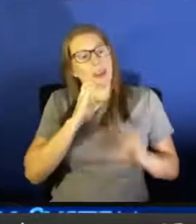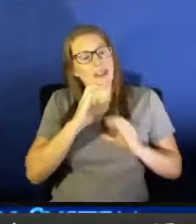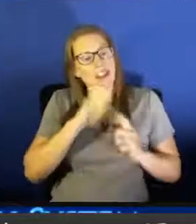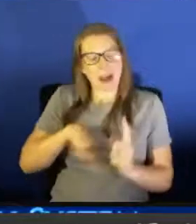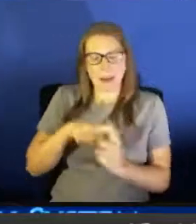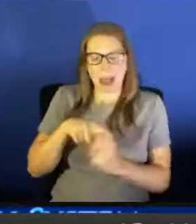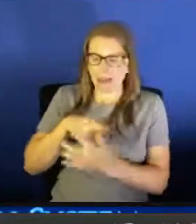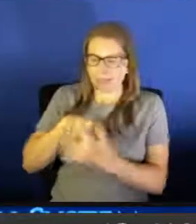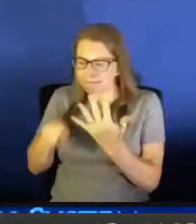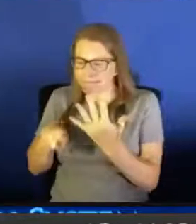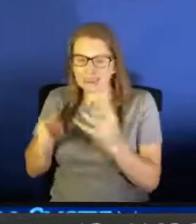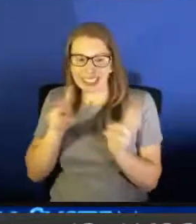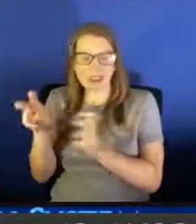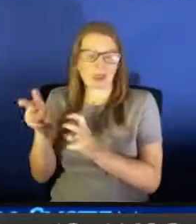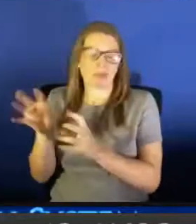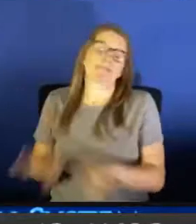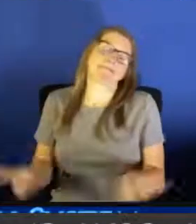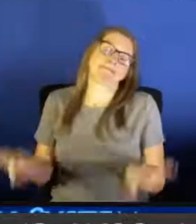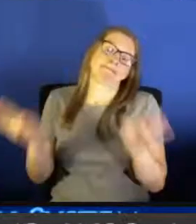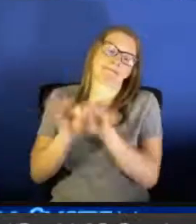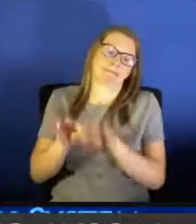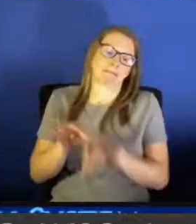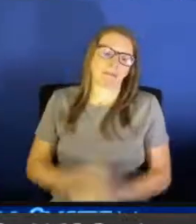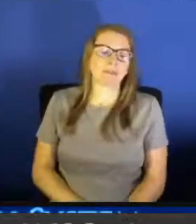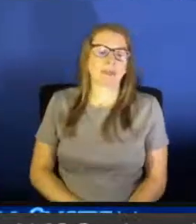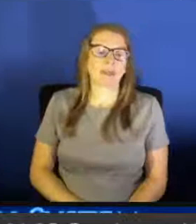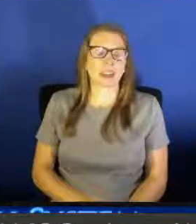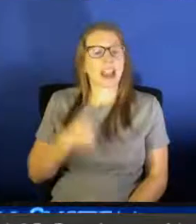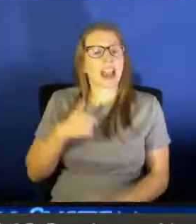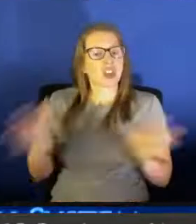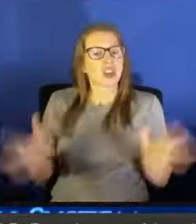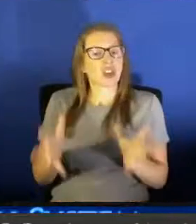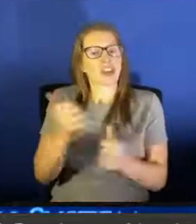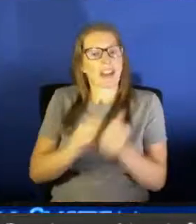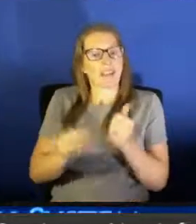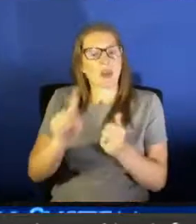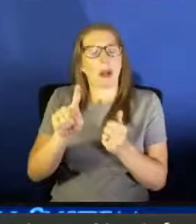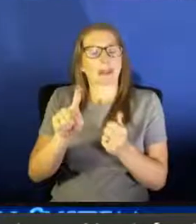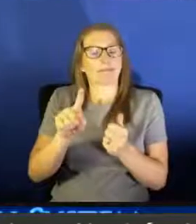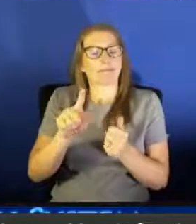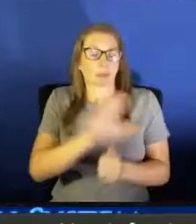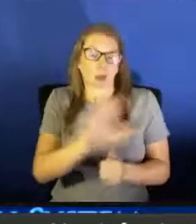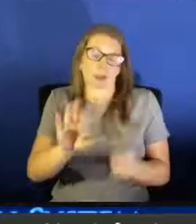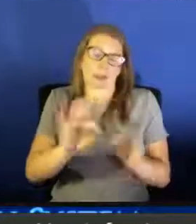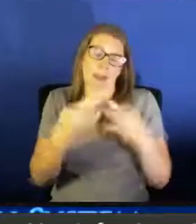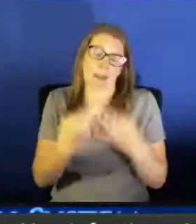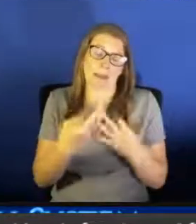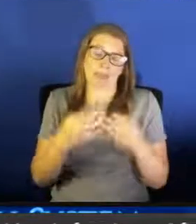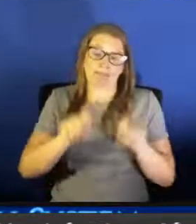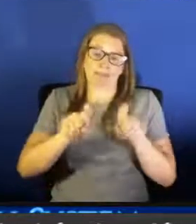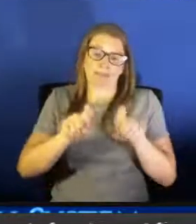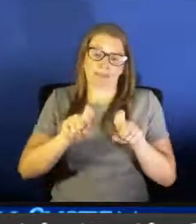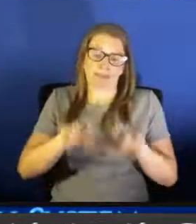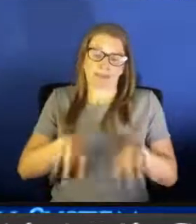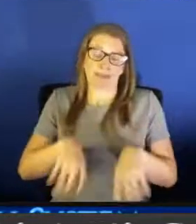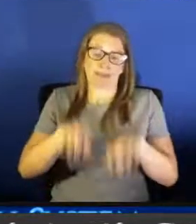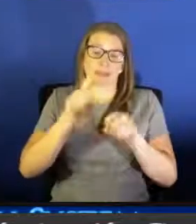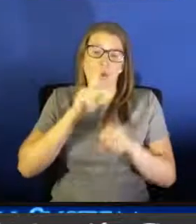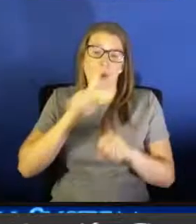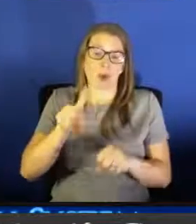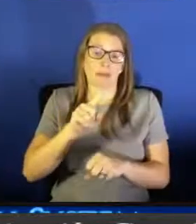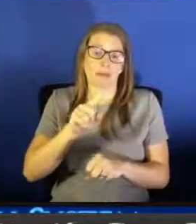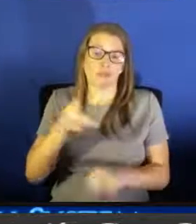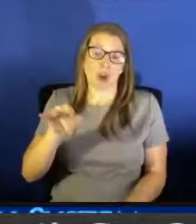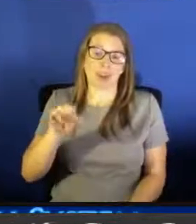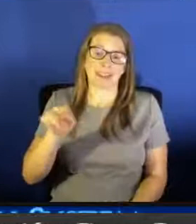is very, very critical. So I would encourage everyone and their families to, screen for prostate cancer and be mindful of your health